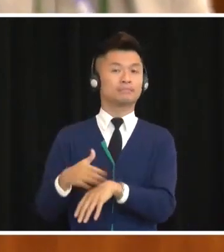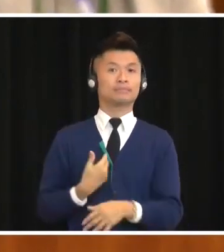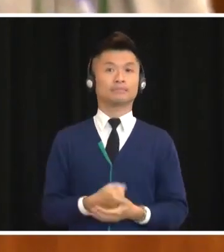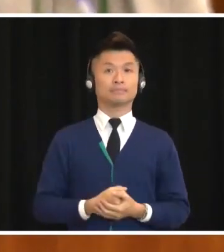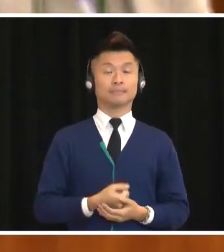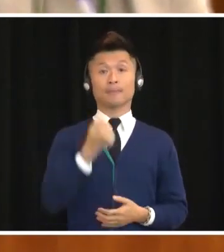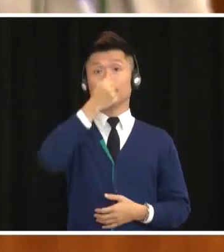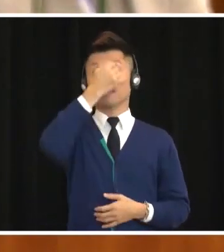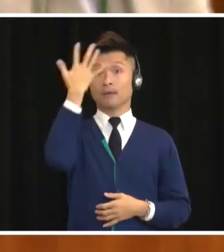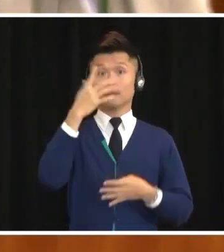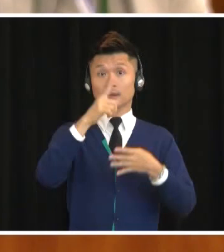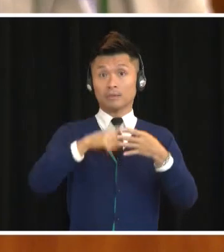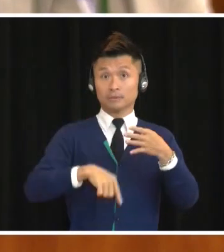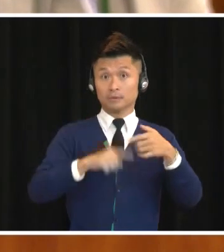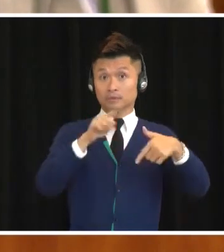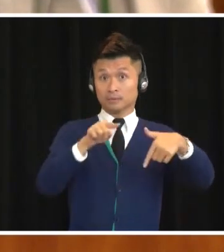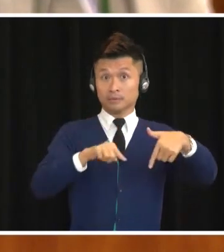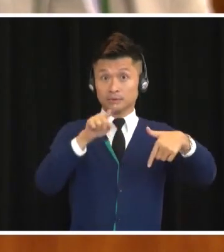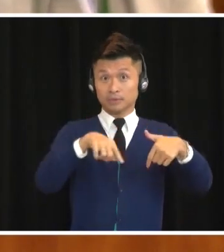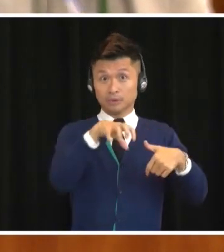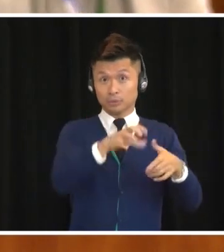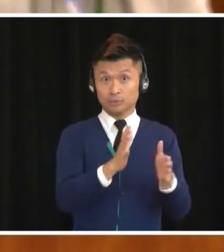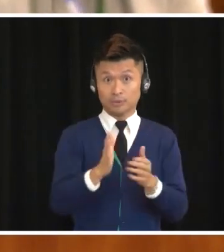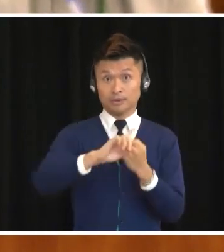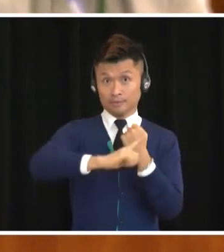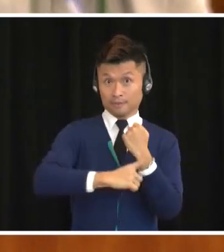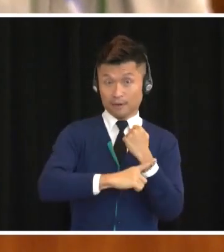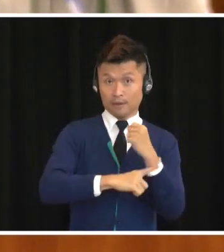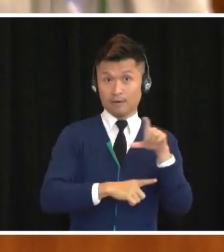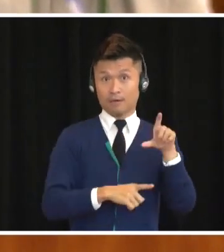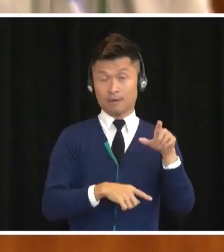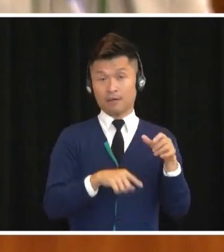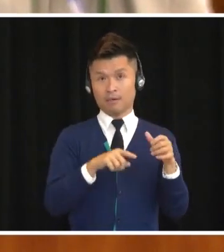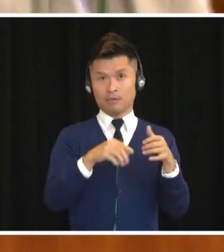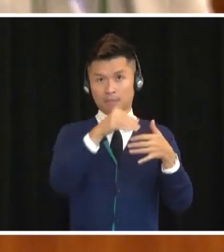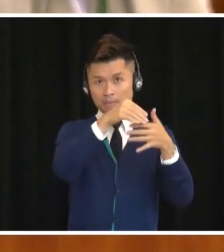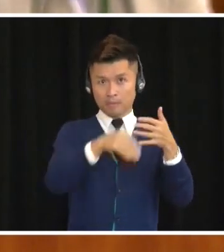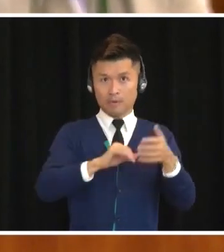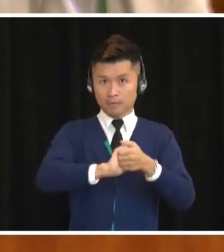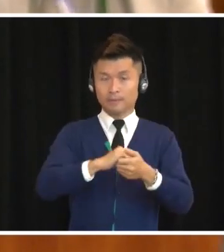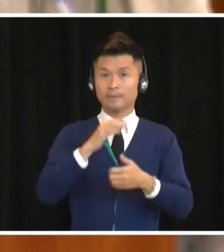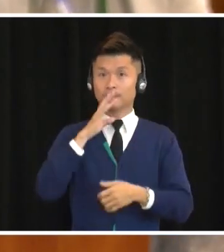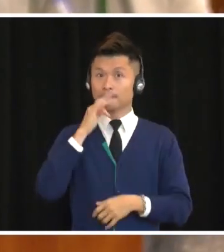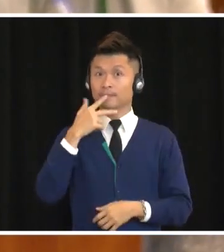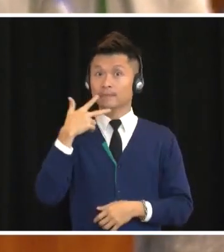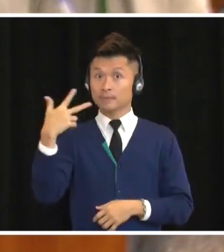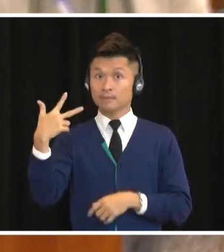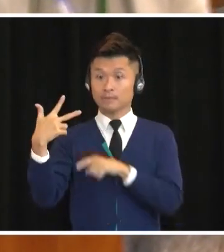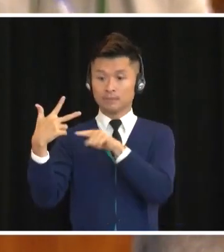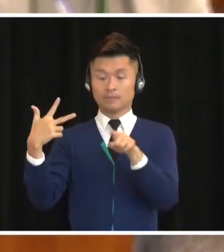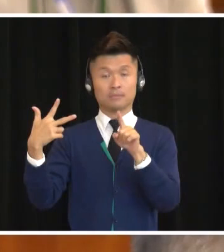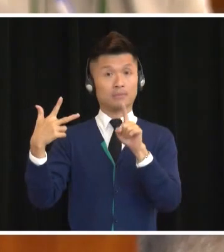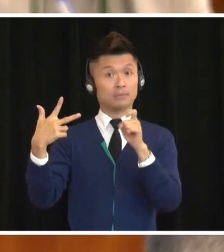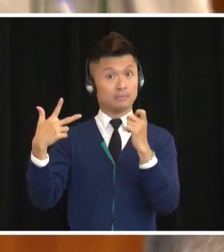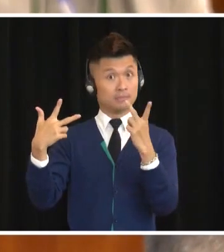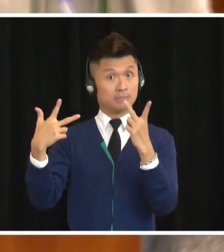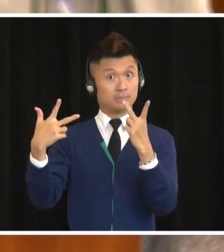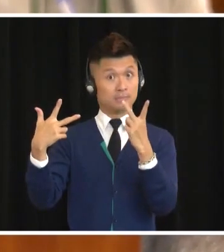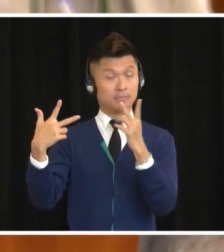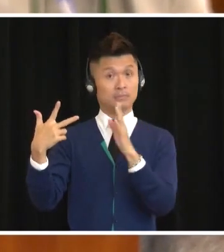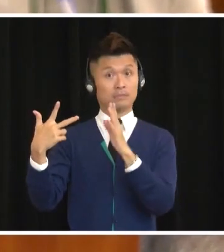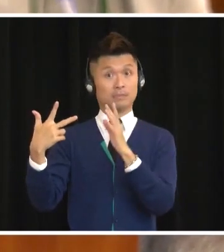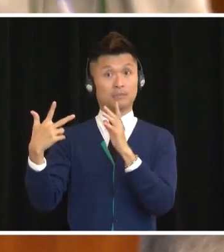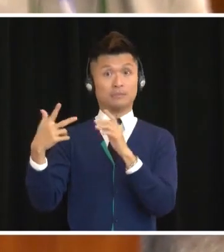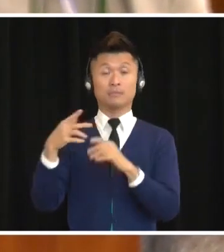under the age of 14. In the Juvenile Delinquency Act, we do have this